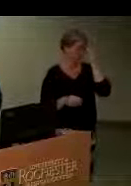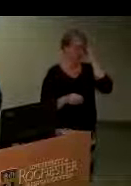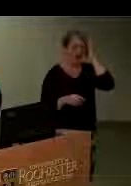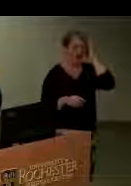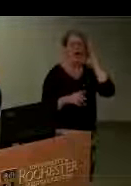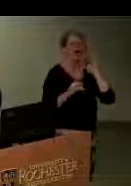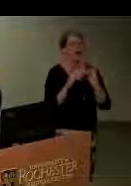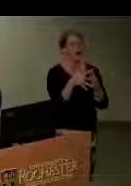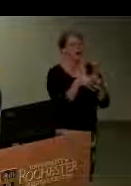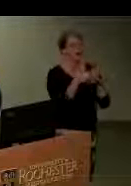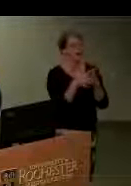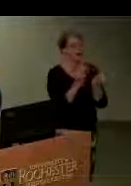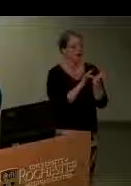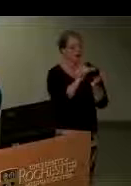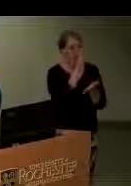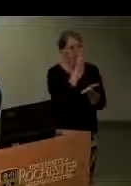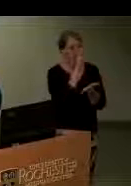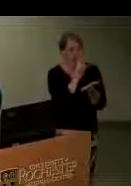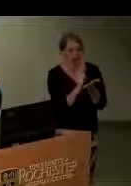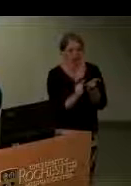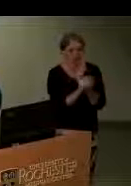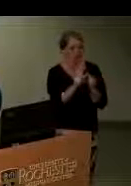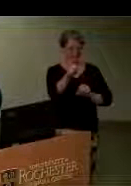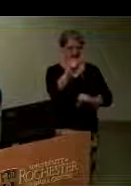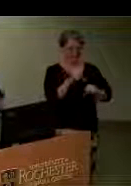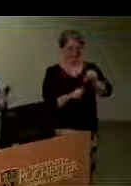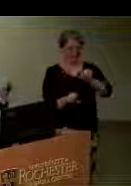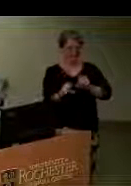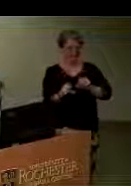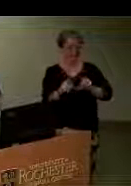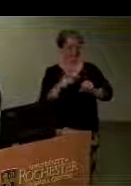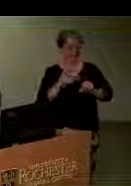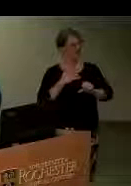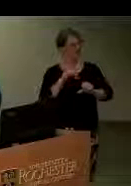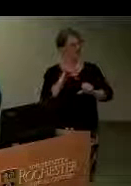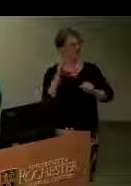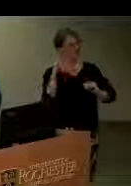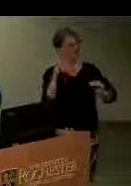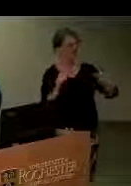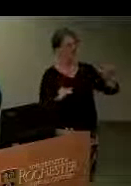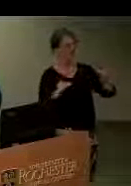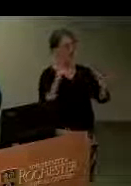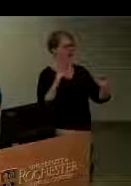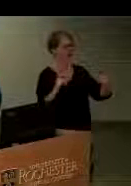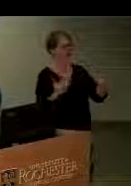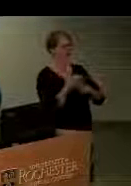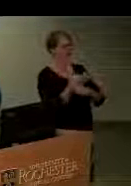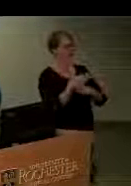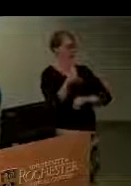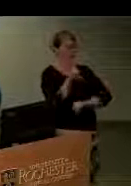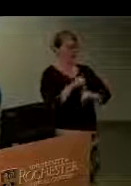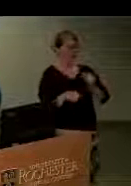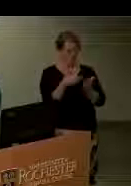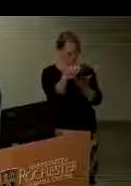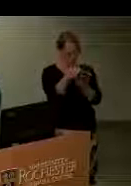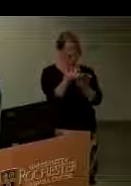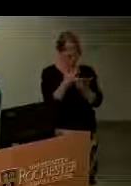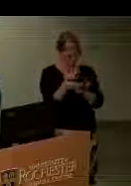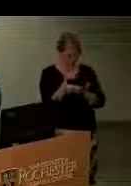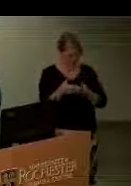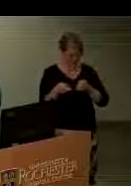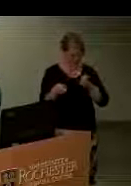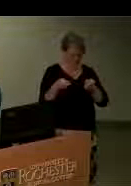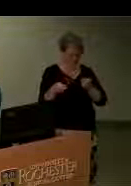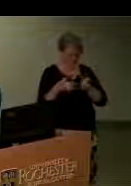so infatuated with science that he felt that there had to be a balance between scientific facts being the arbiter